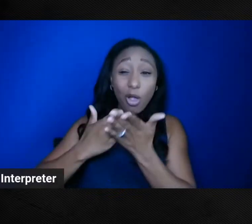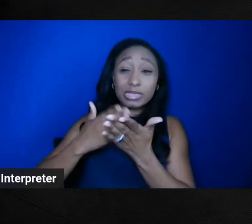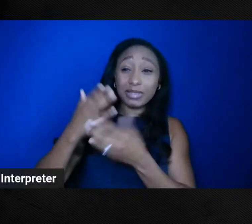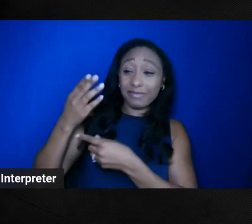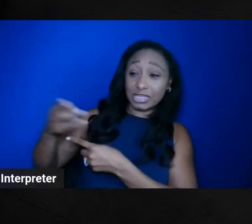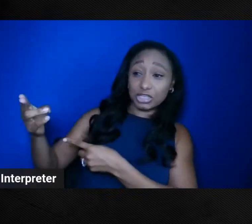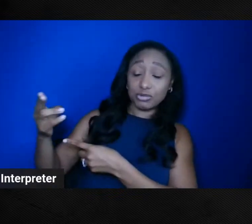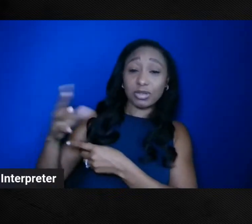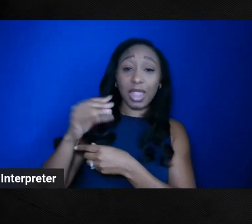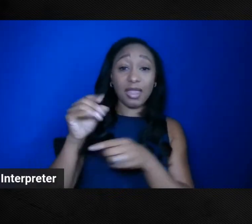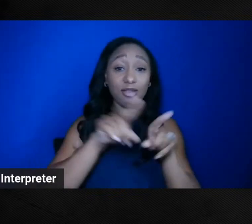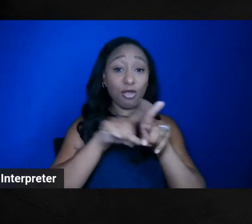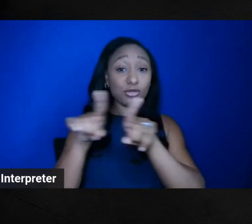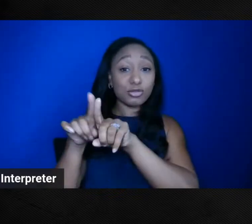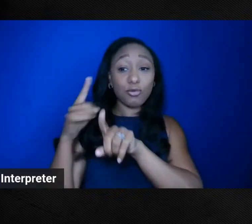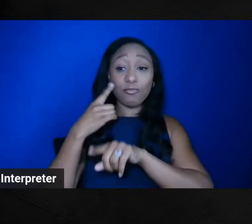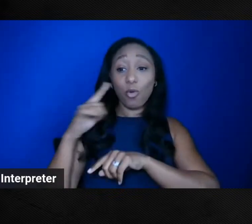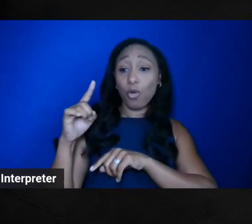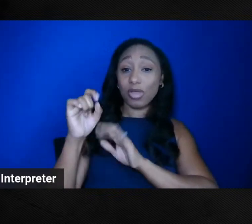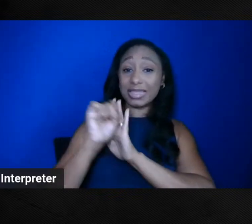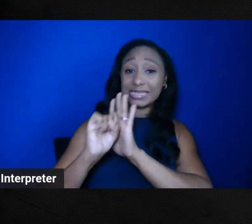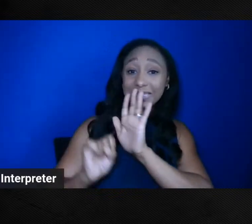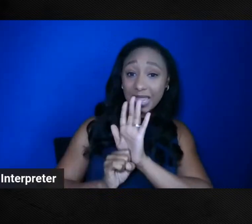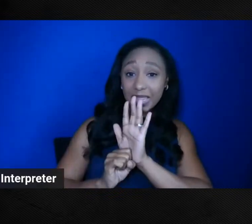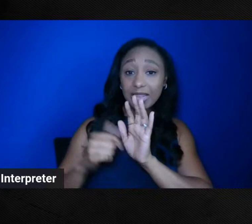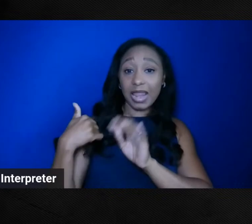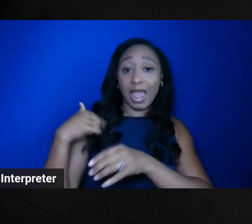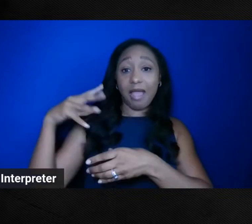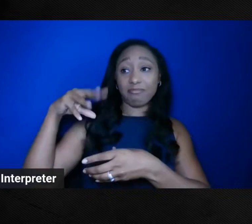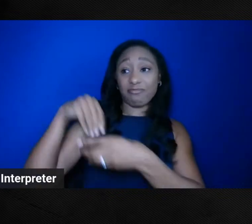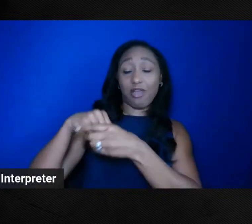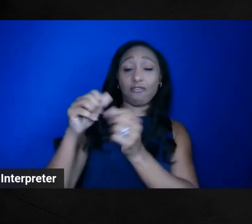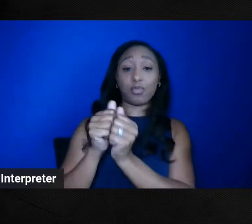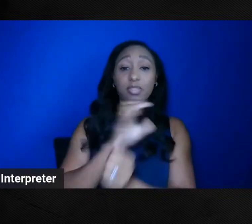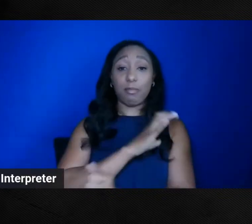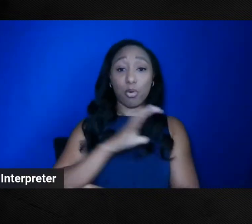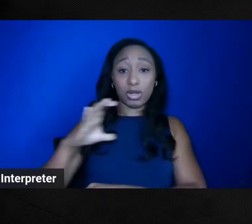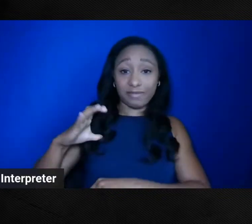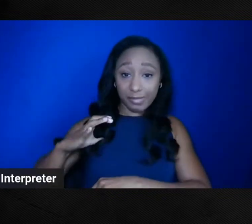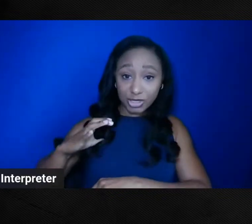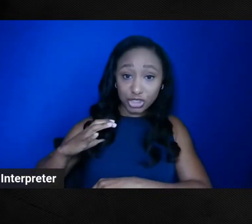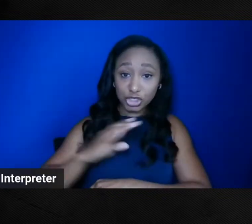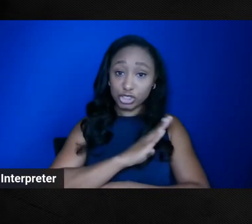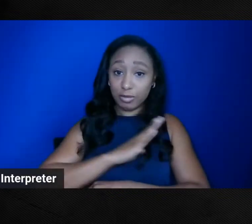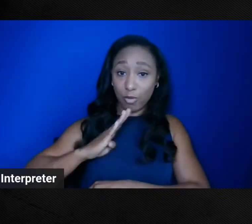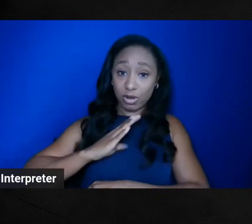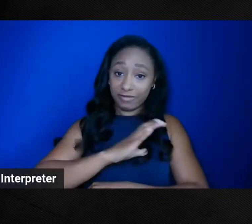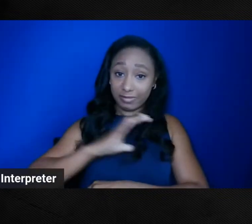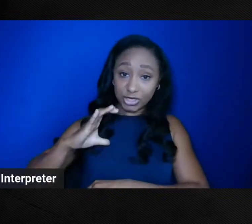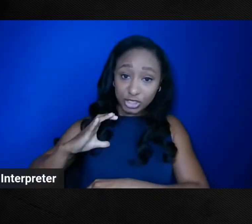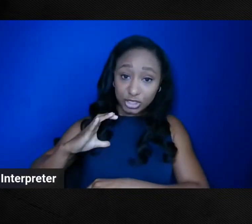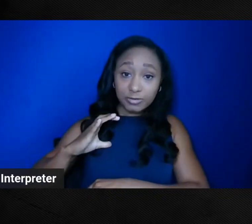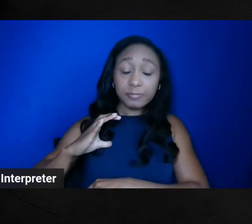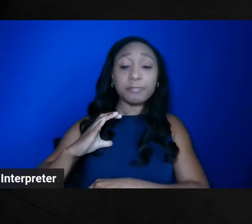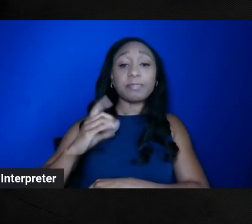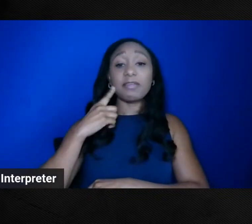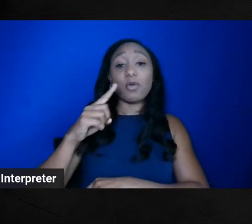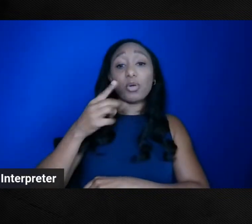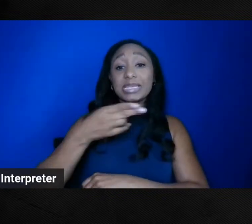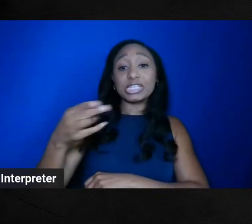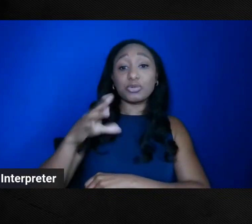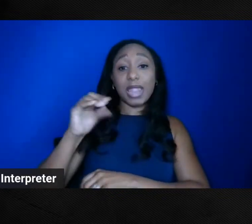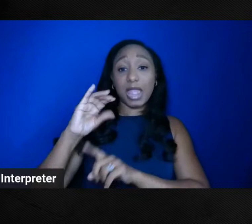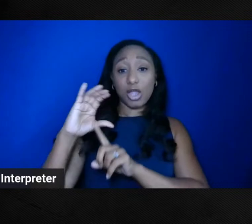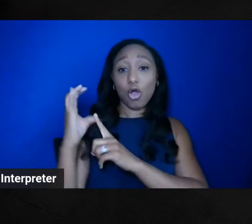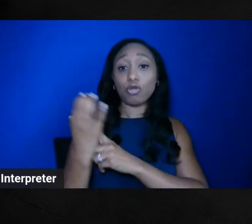State Archives, where I'm on the board of commissioners, and to the Maryland Center for History and Culture in Baltimore, which